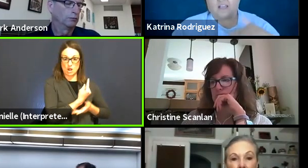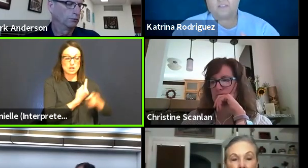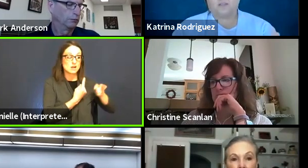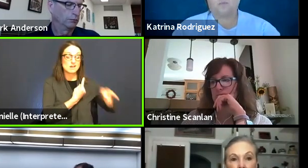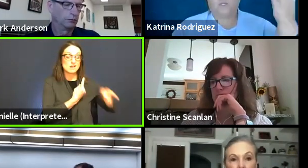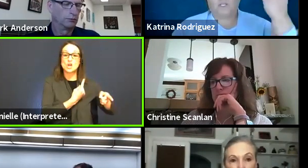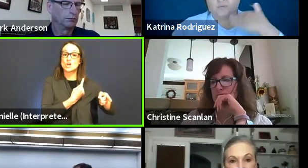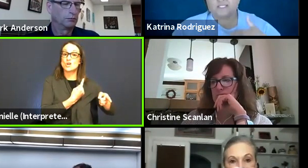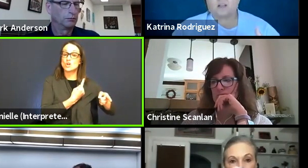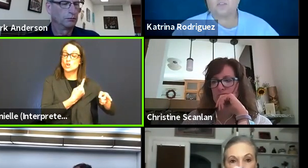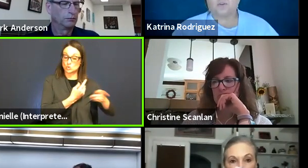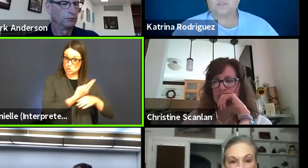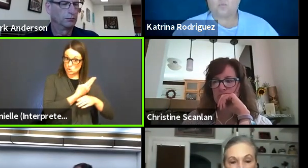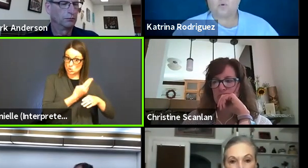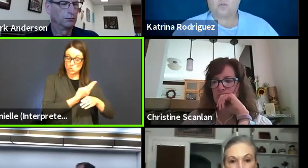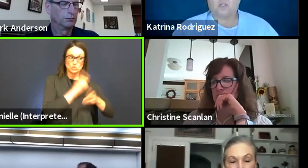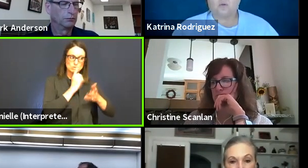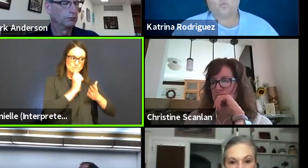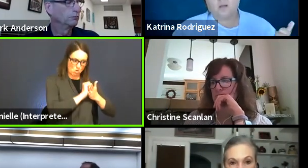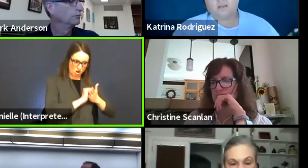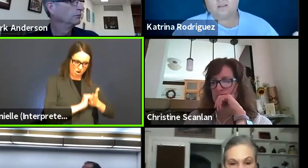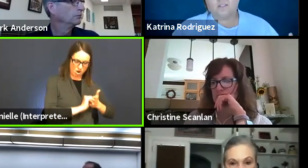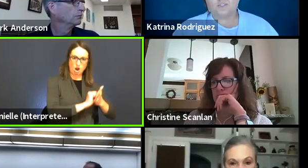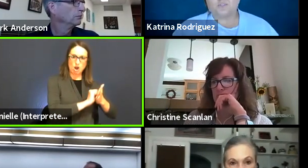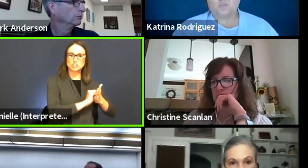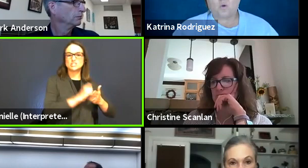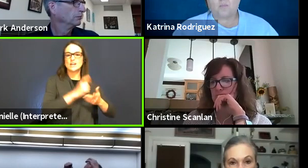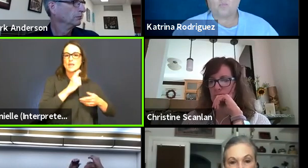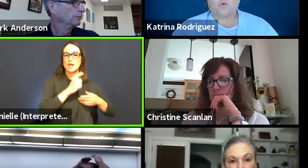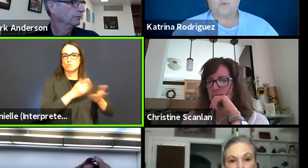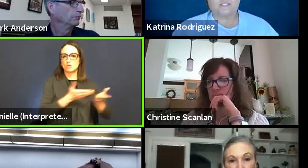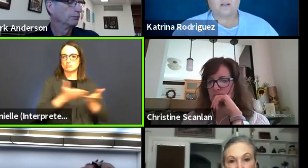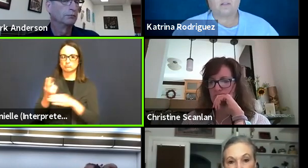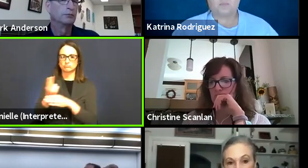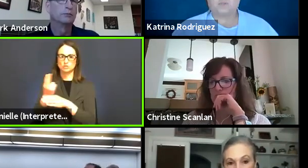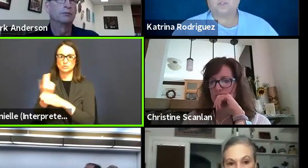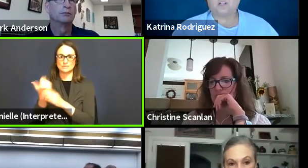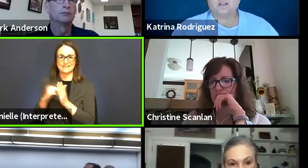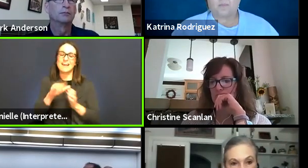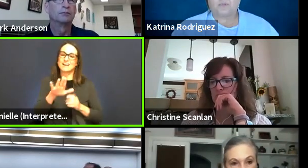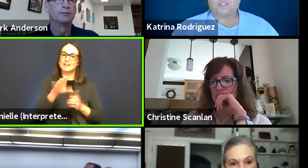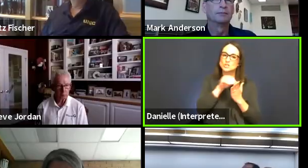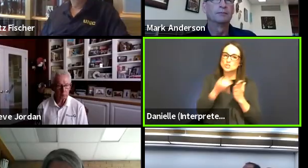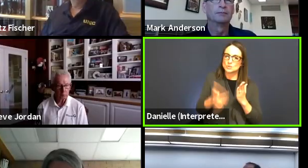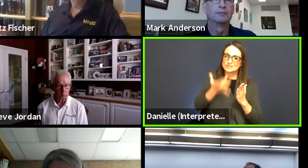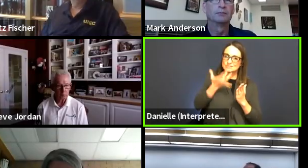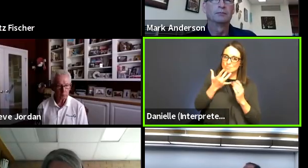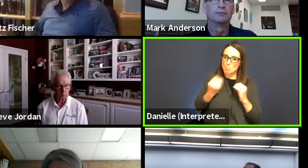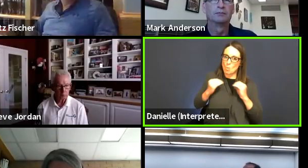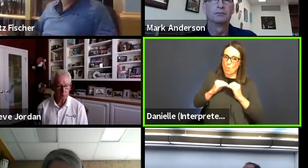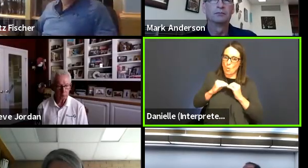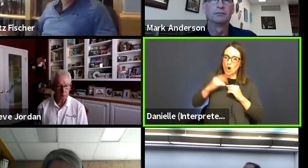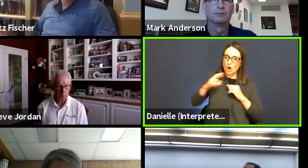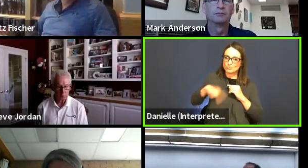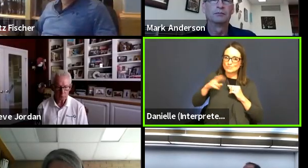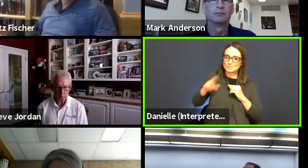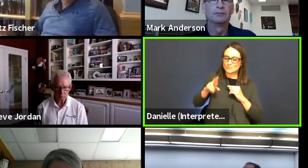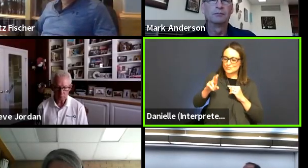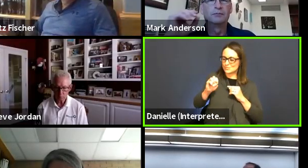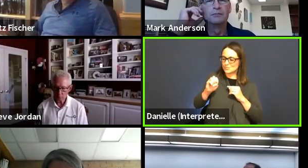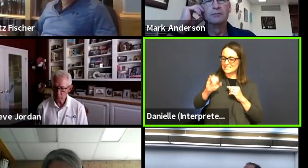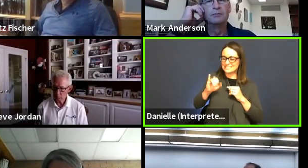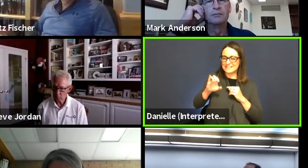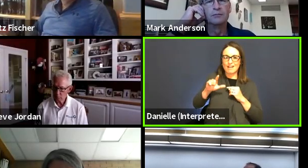washed, and we can recycle those. That will, one, you know, students want more recyclable opportunities, but it also